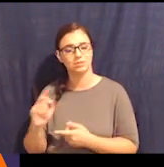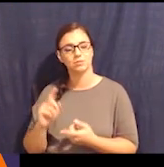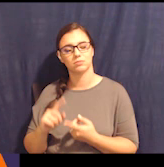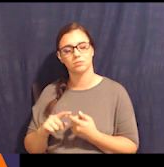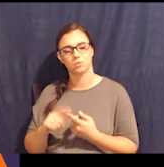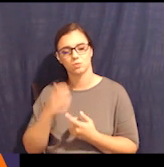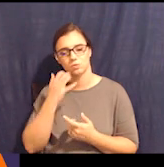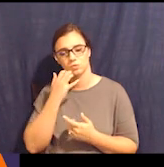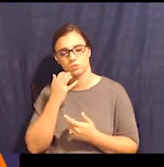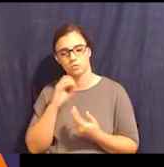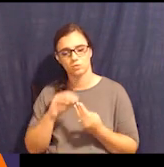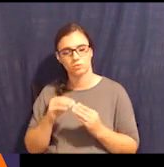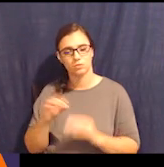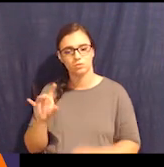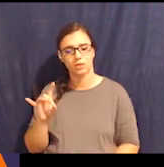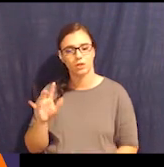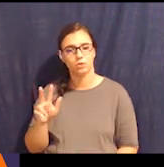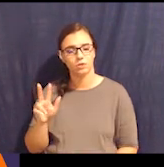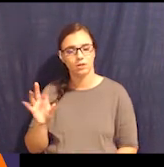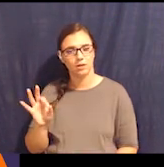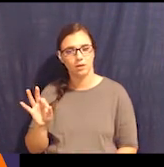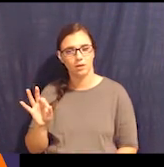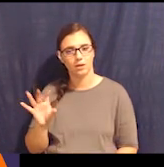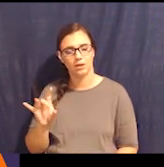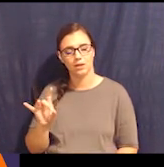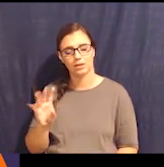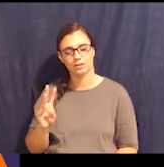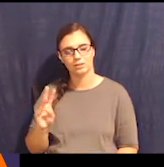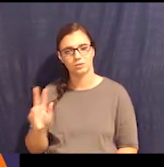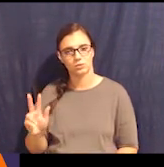839-863. That's text the word teen to